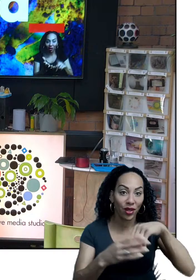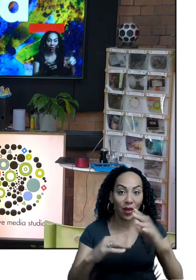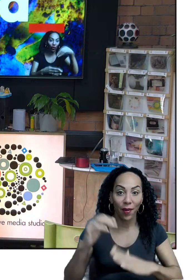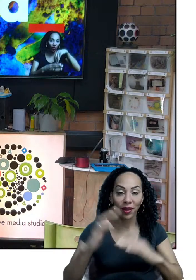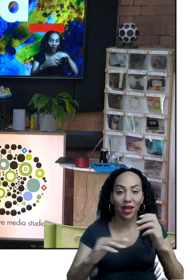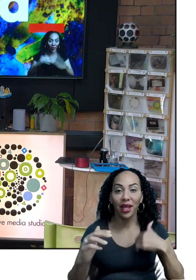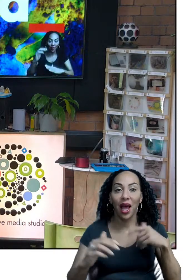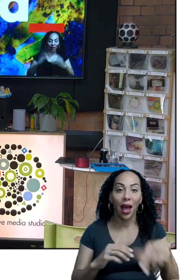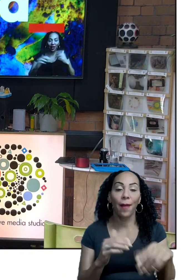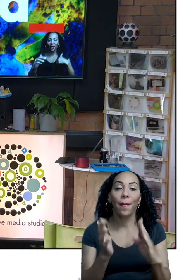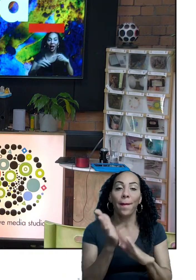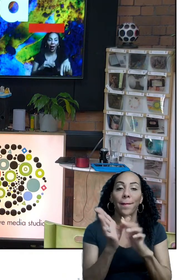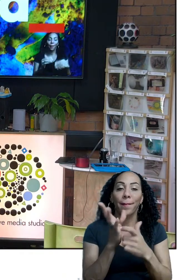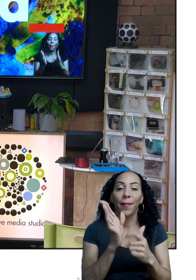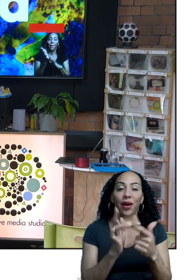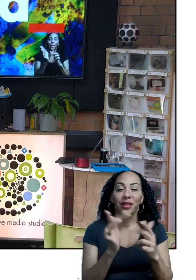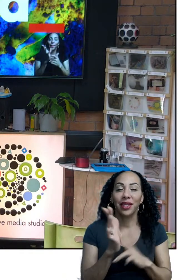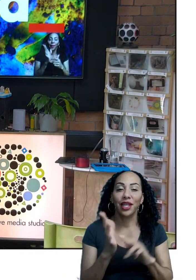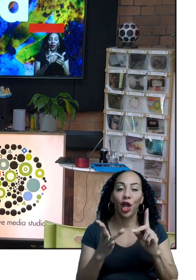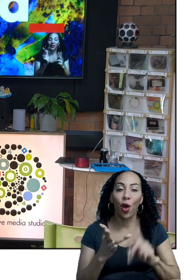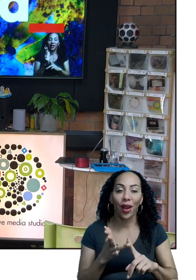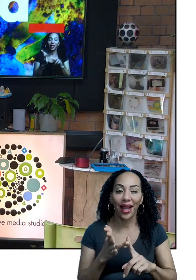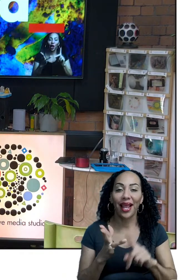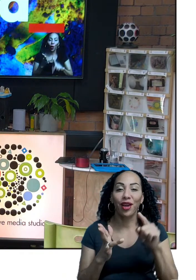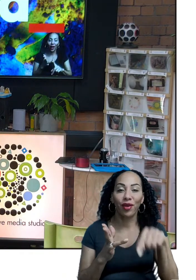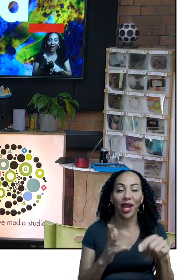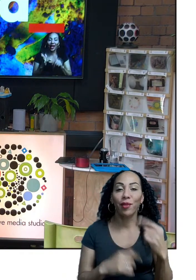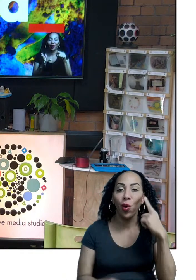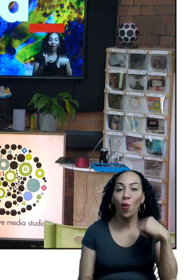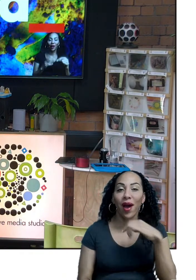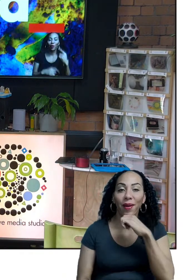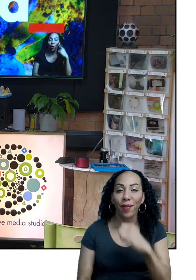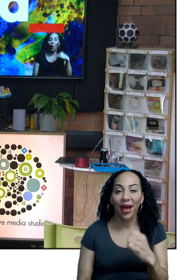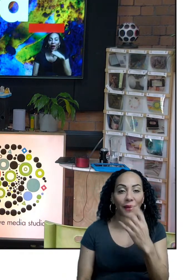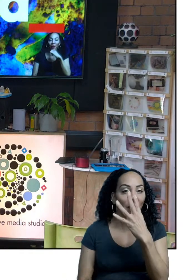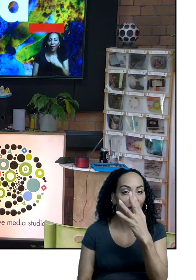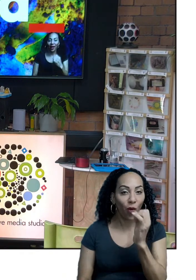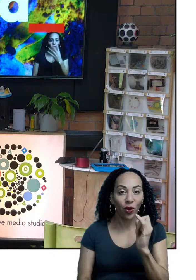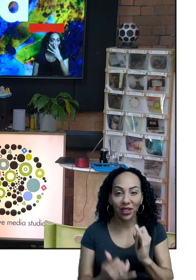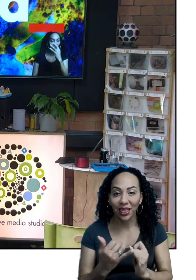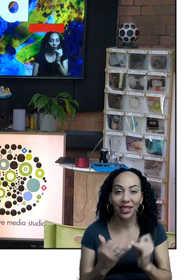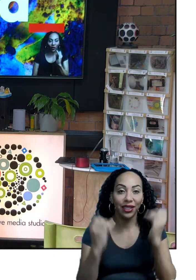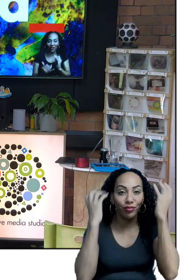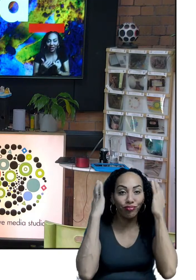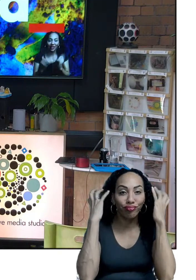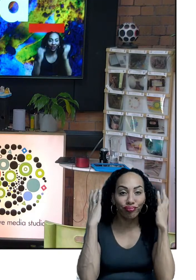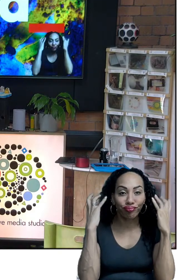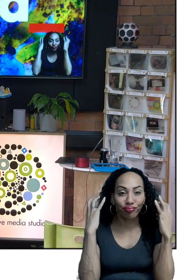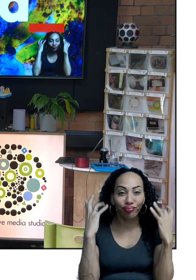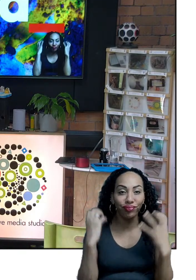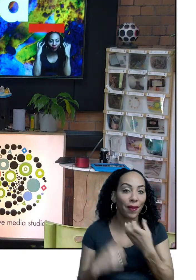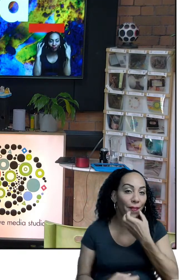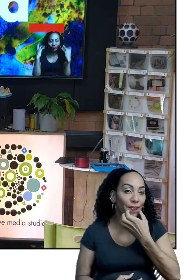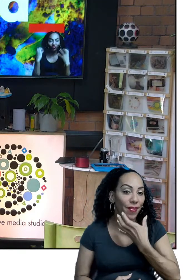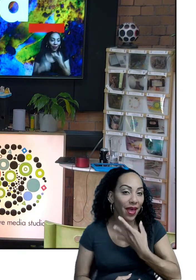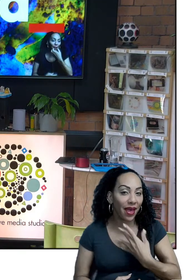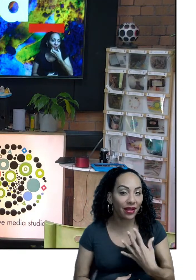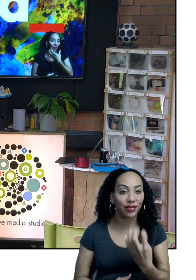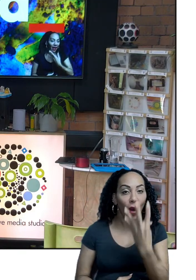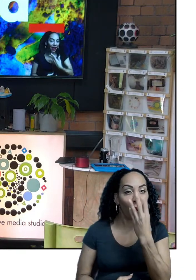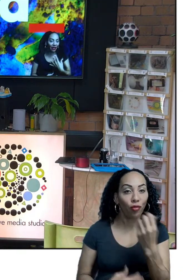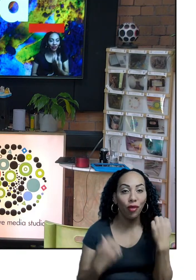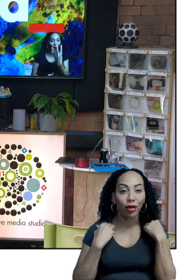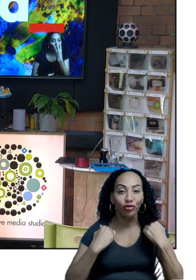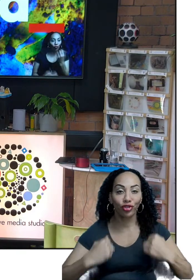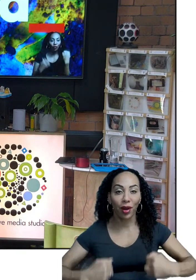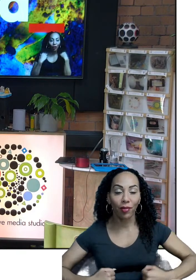a white man in my 40s with long hair and a beard, wearing a brown jumper today. And every Friday, we throw open the